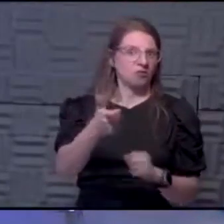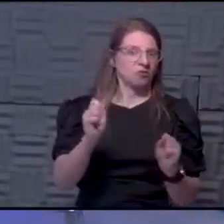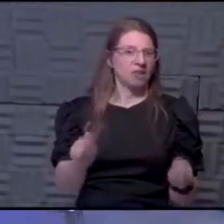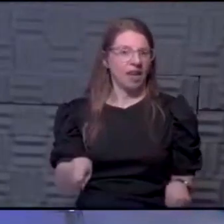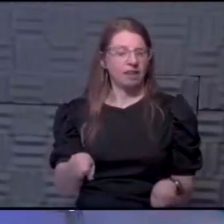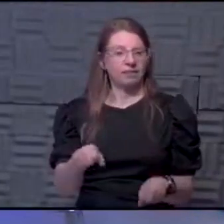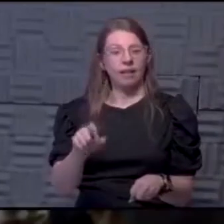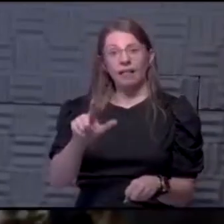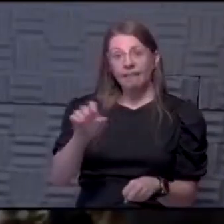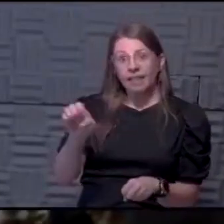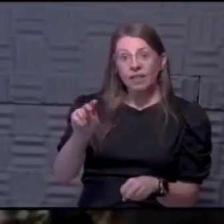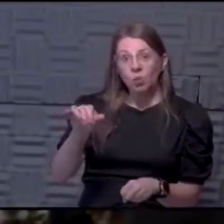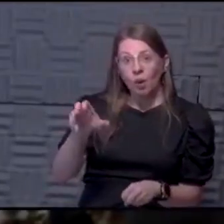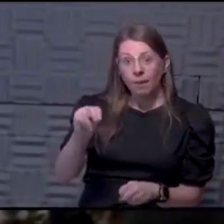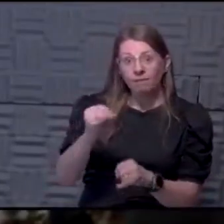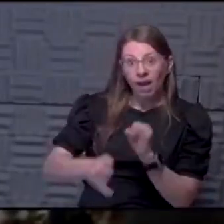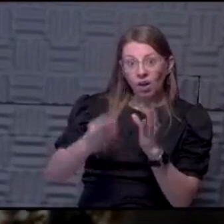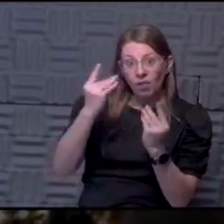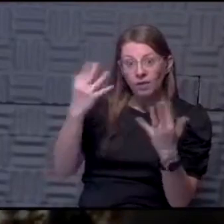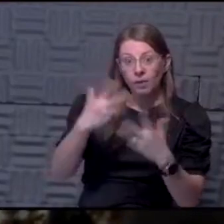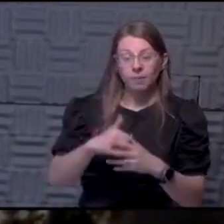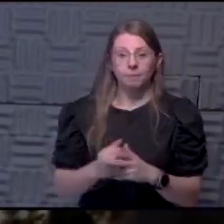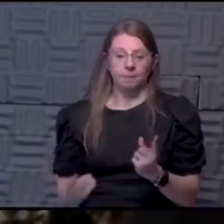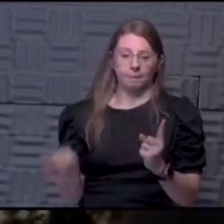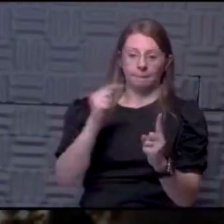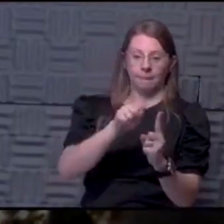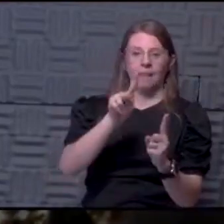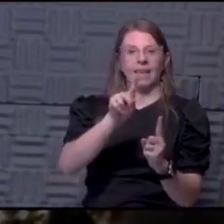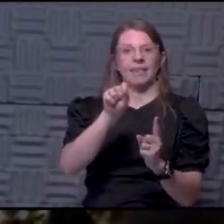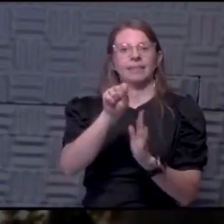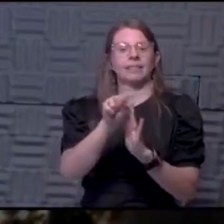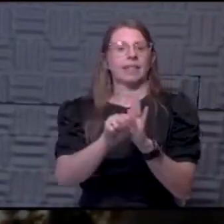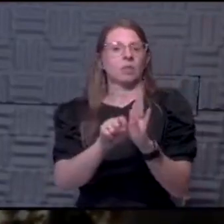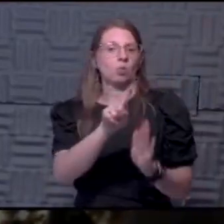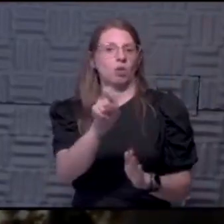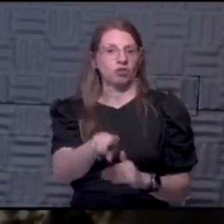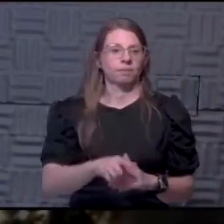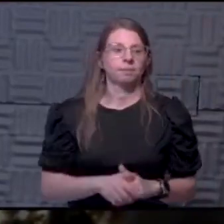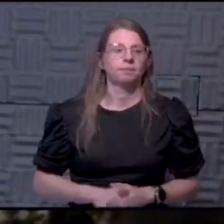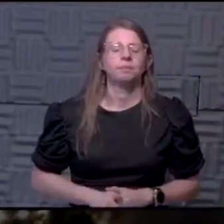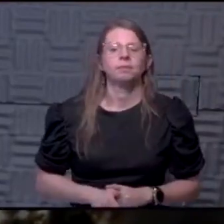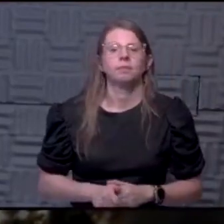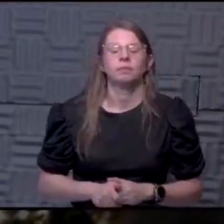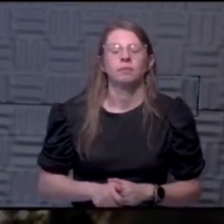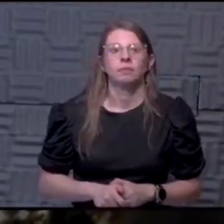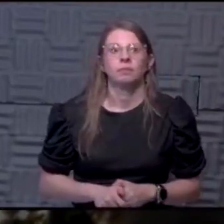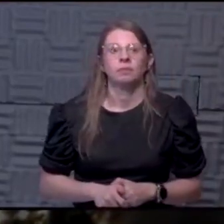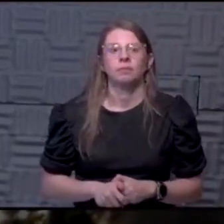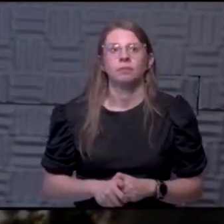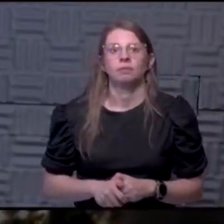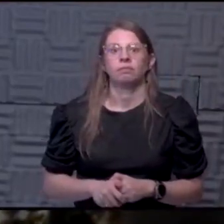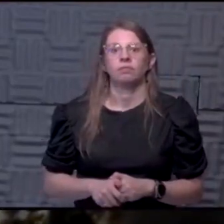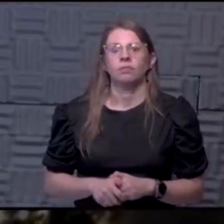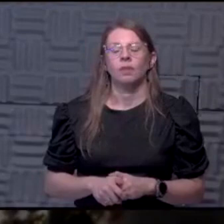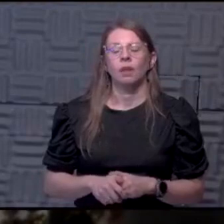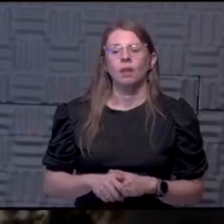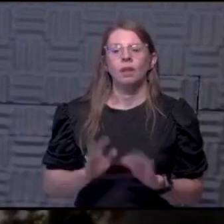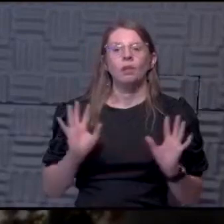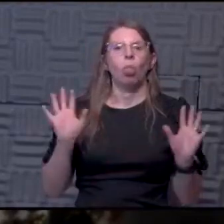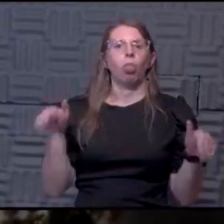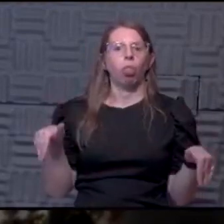thoughts from today. Yeah, back to that K-State question. we can't let our guard down,